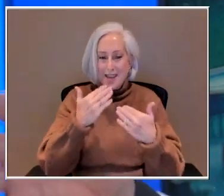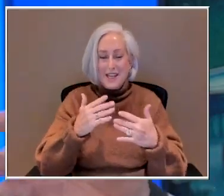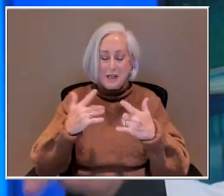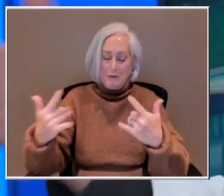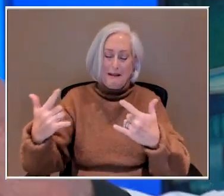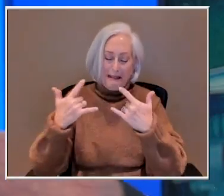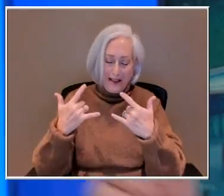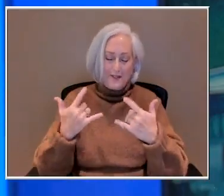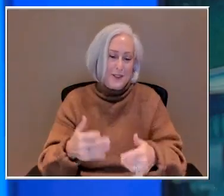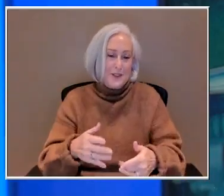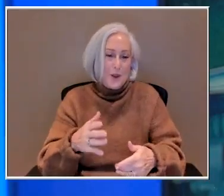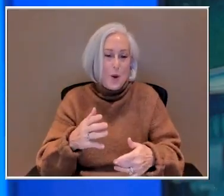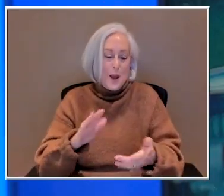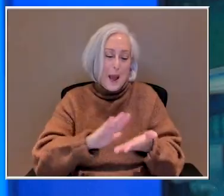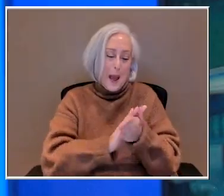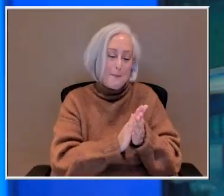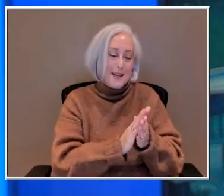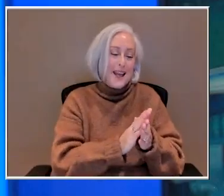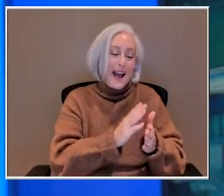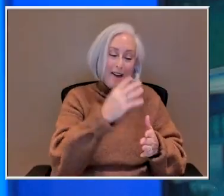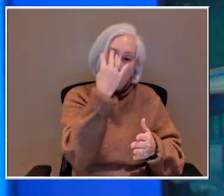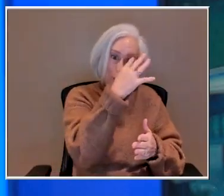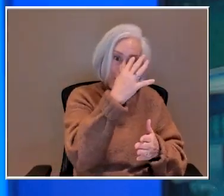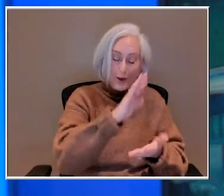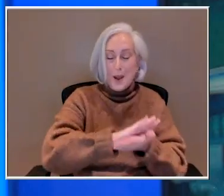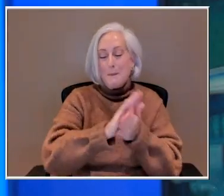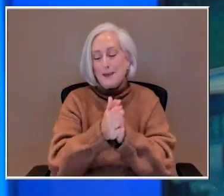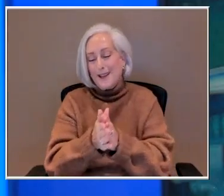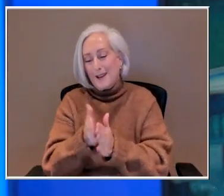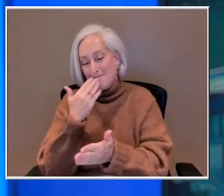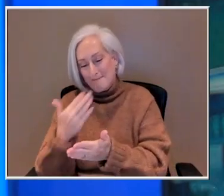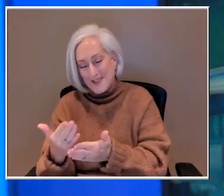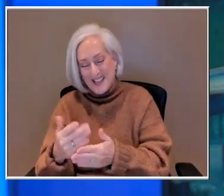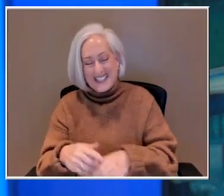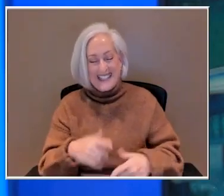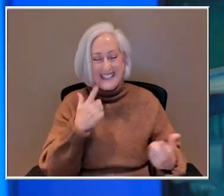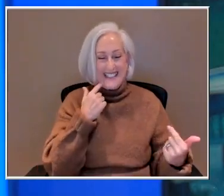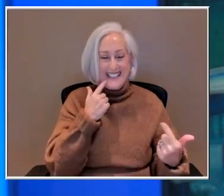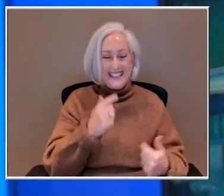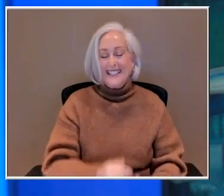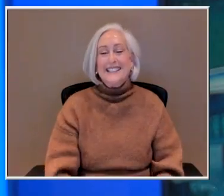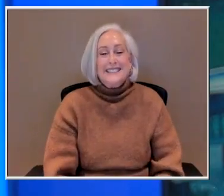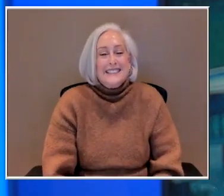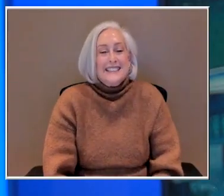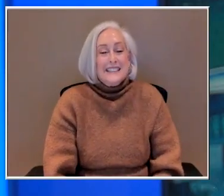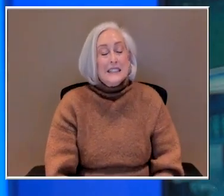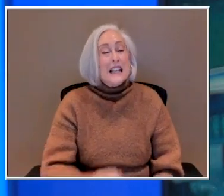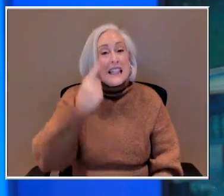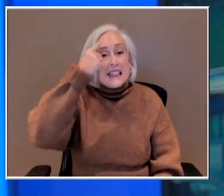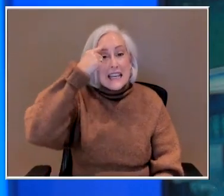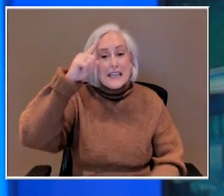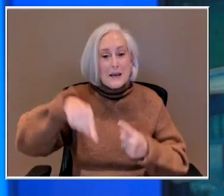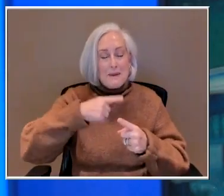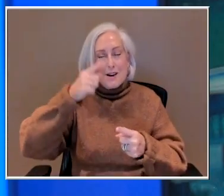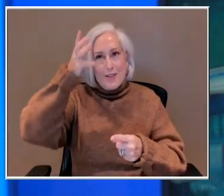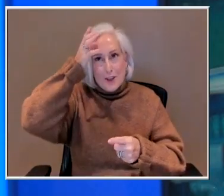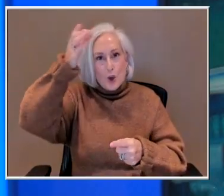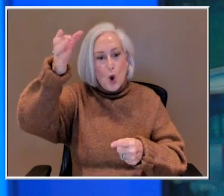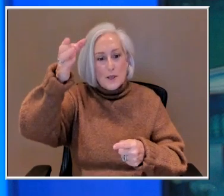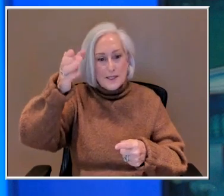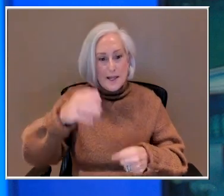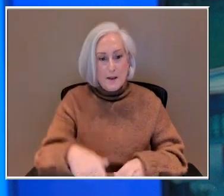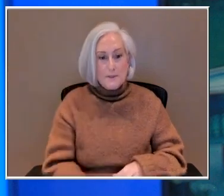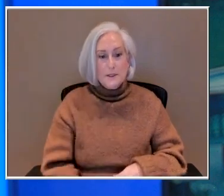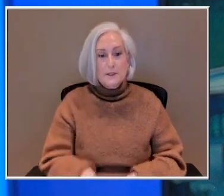from weird to something else. In any case, what we have to take in consideration, and think about this conceptually, the ankle